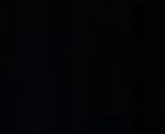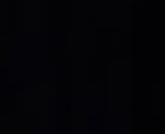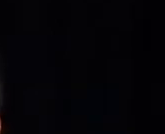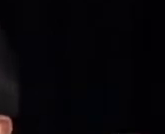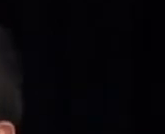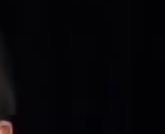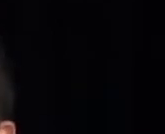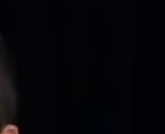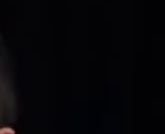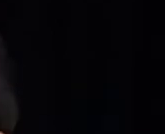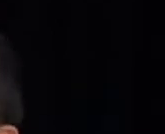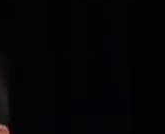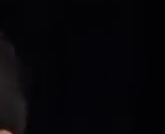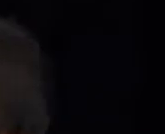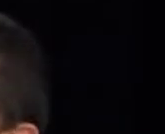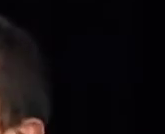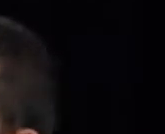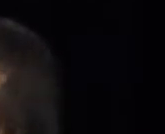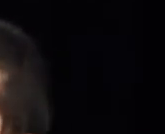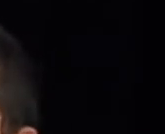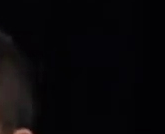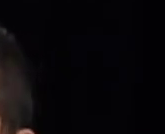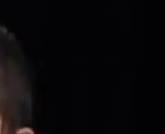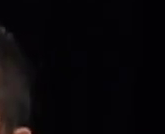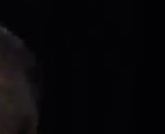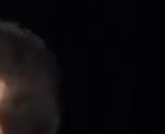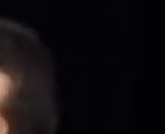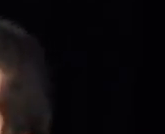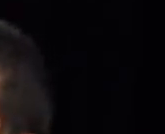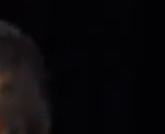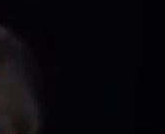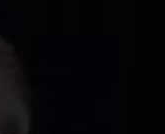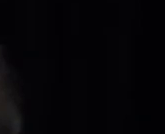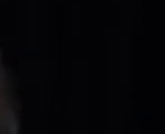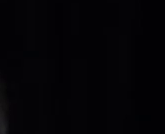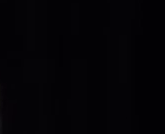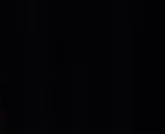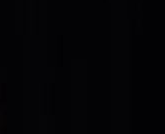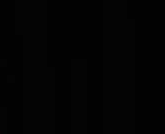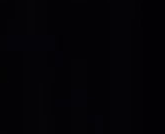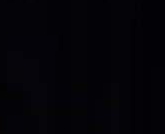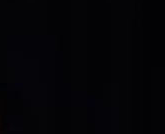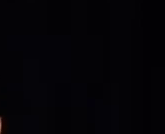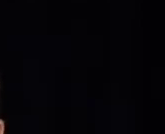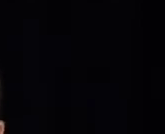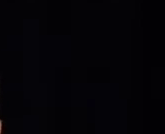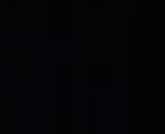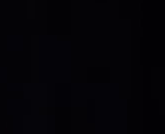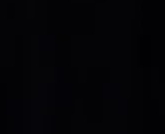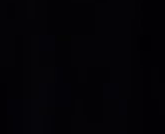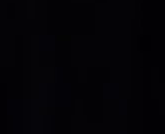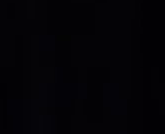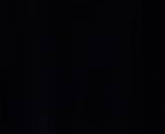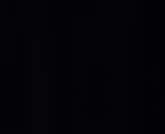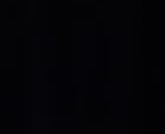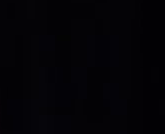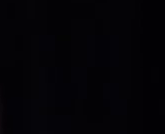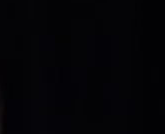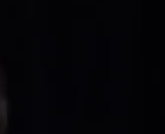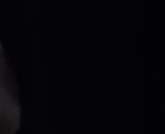the research, and he said it's not about me. It's about people that I love.